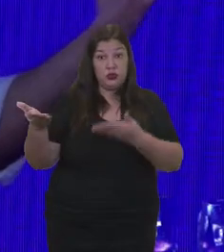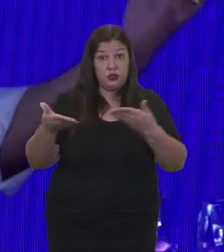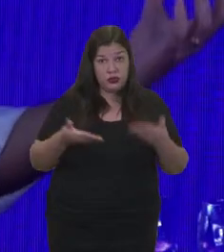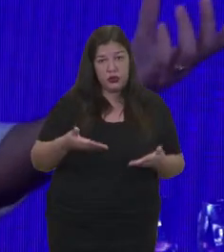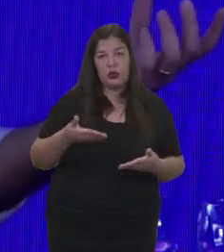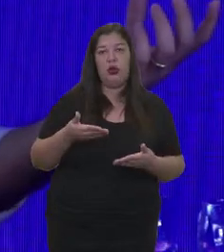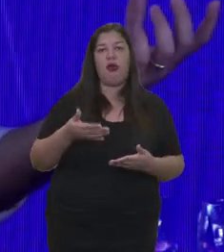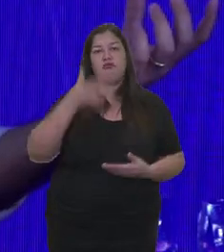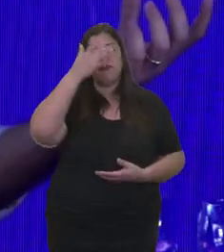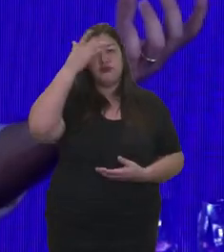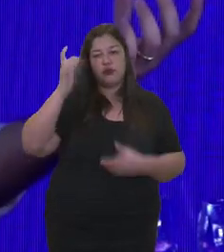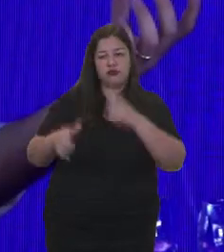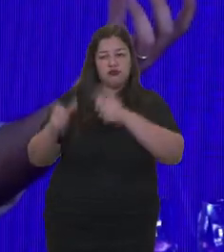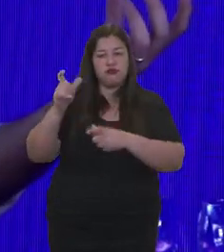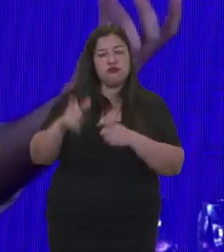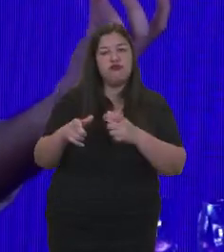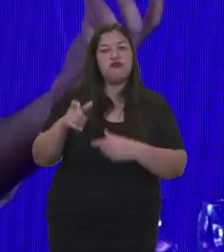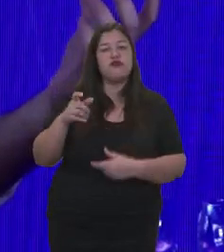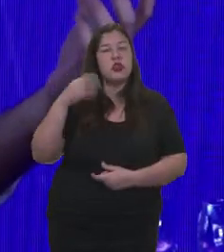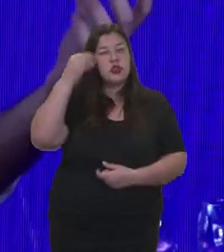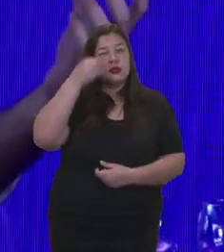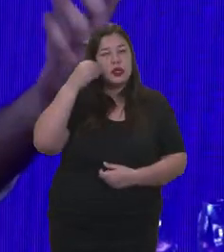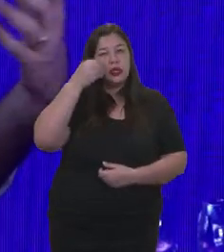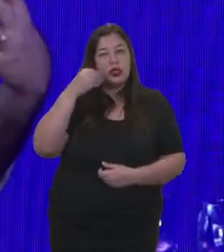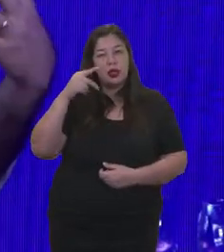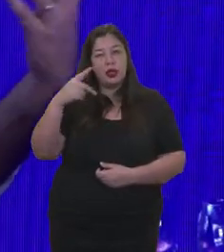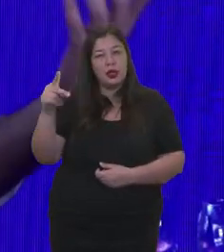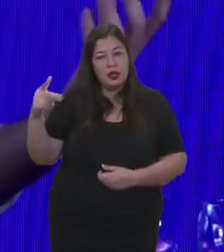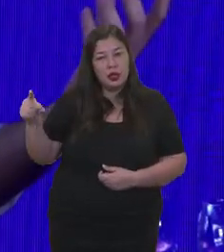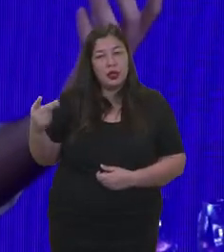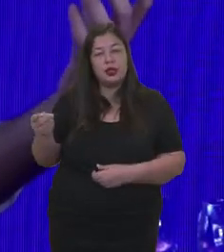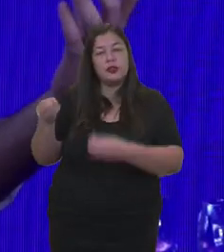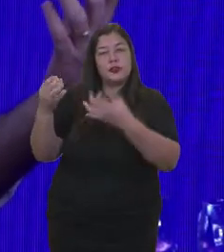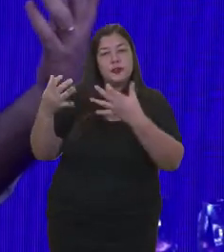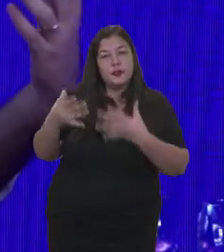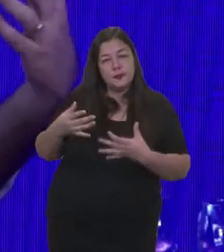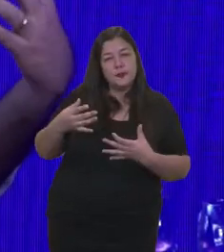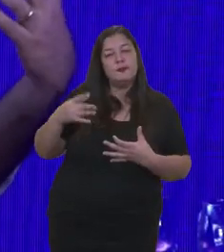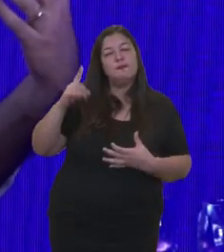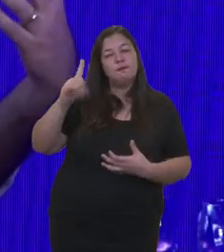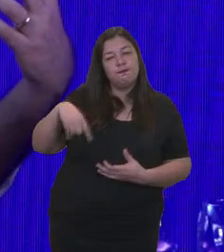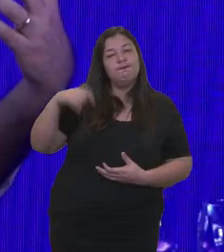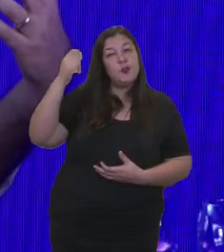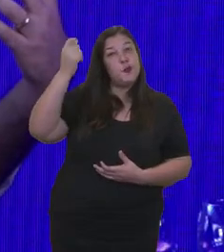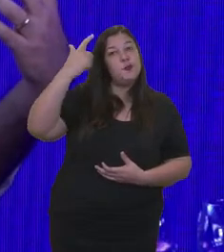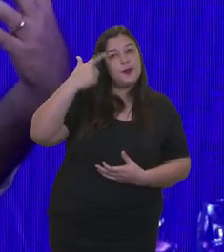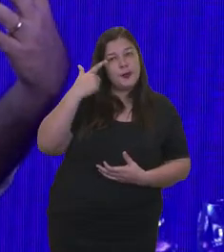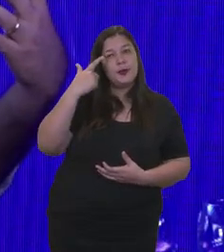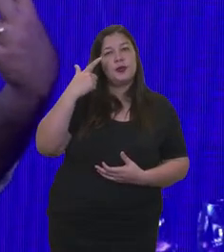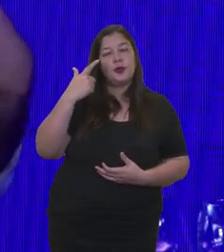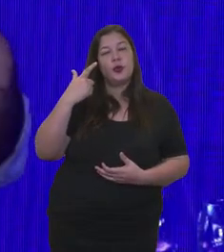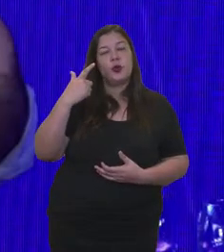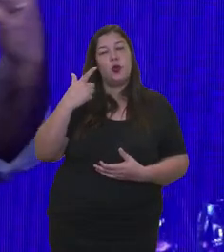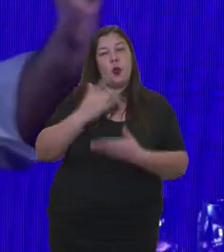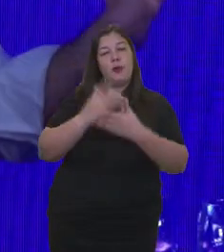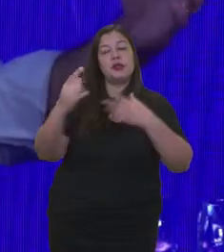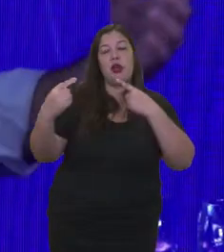the experience of people that are as inspiring as you all, is to launch this debate, is